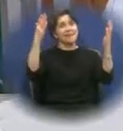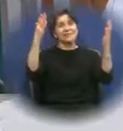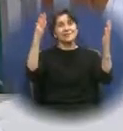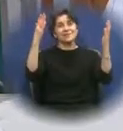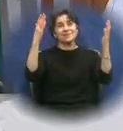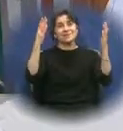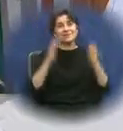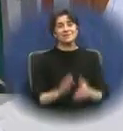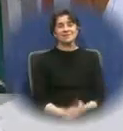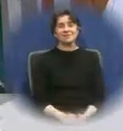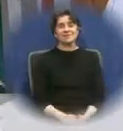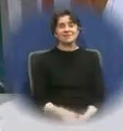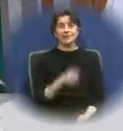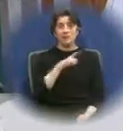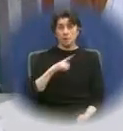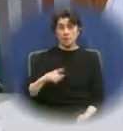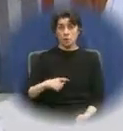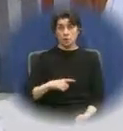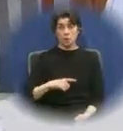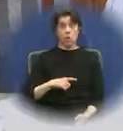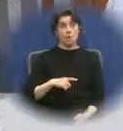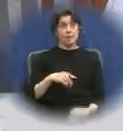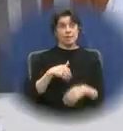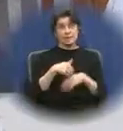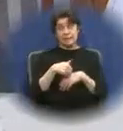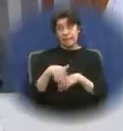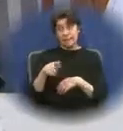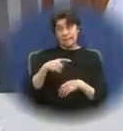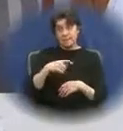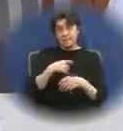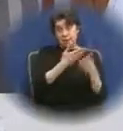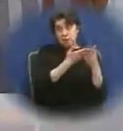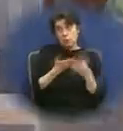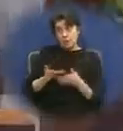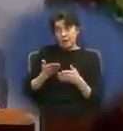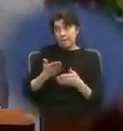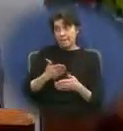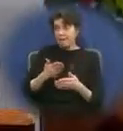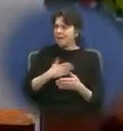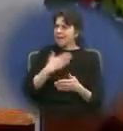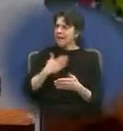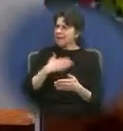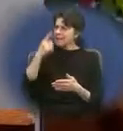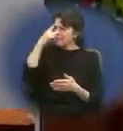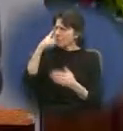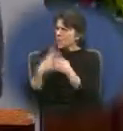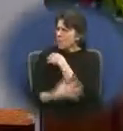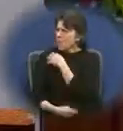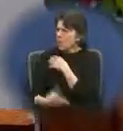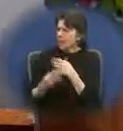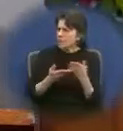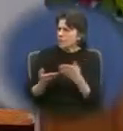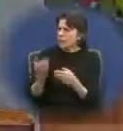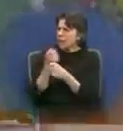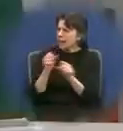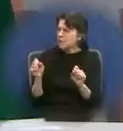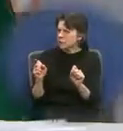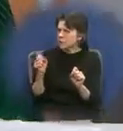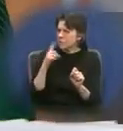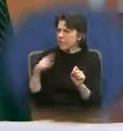hallelujah. The Lord sent me to bring glad tidings to the poor and proclaim liberty to captives.